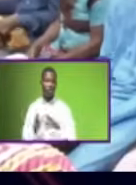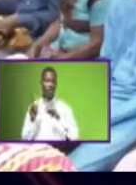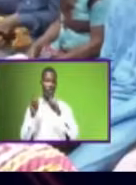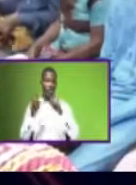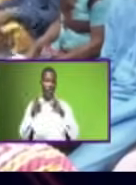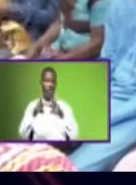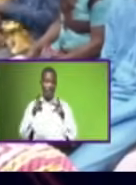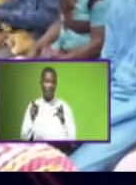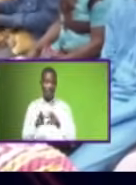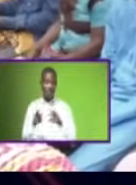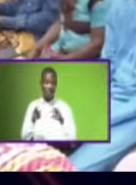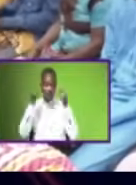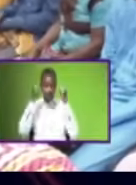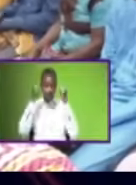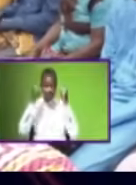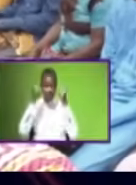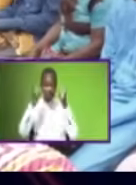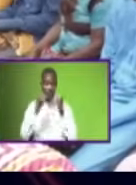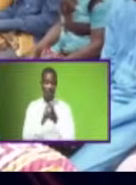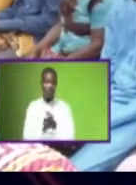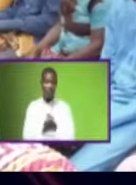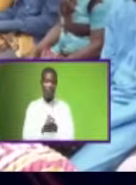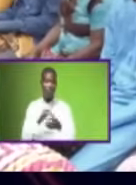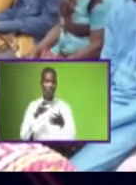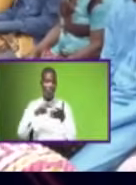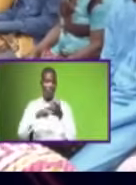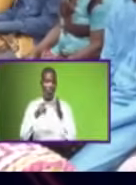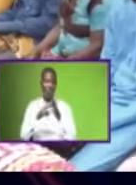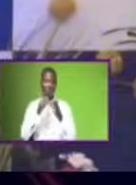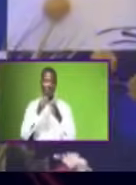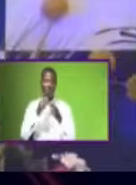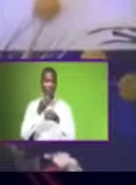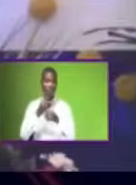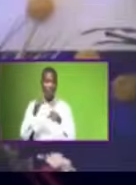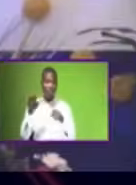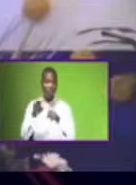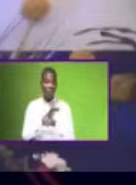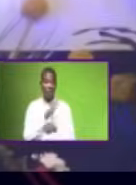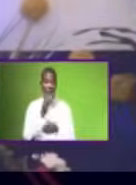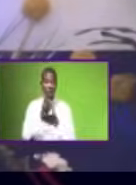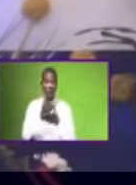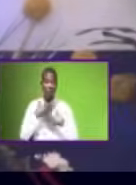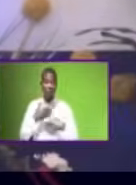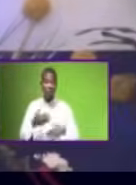So if